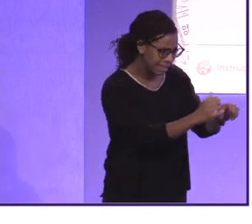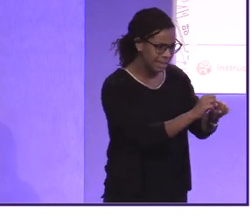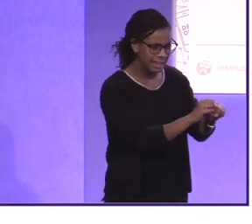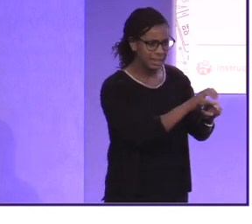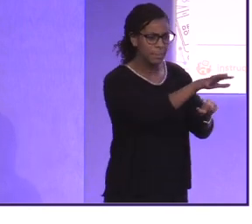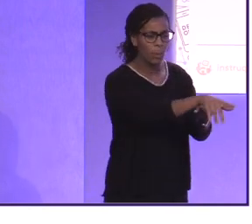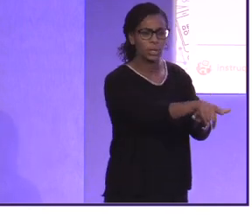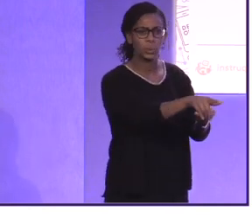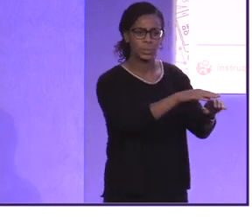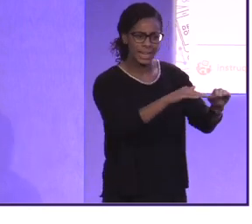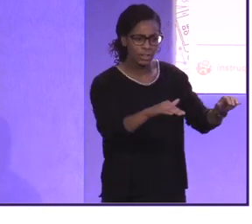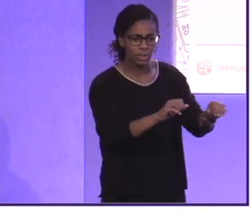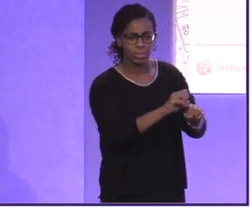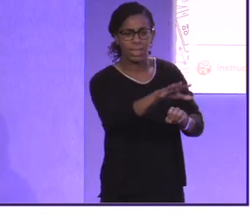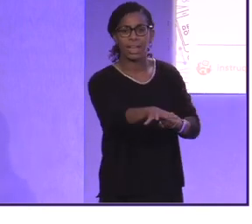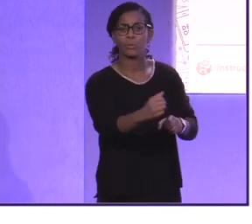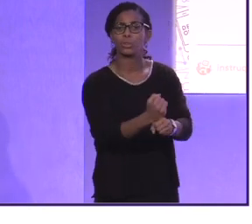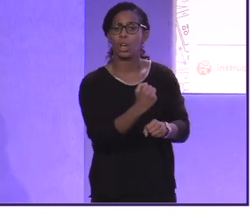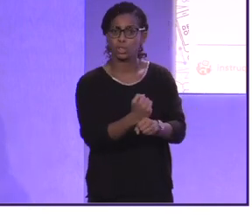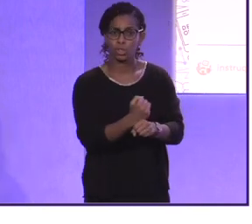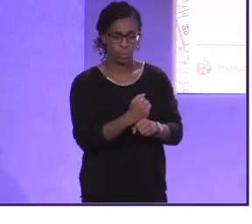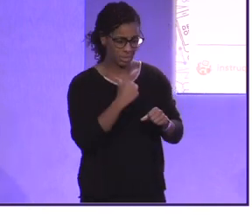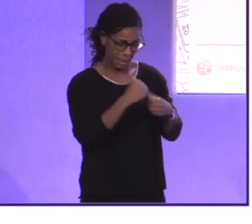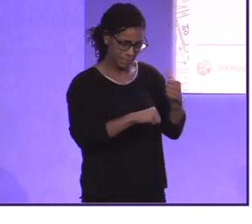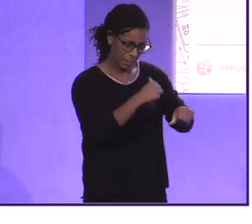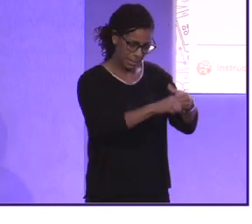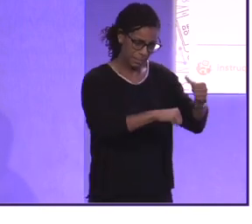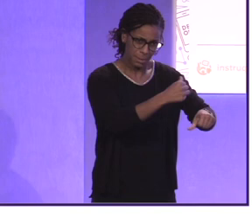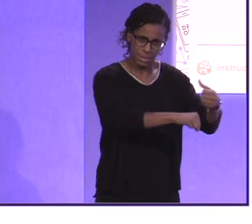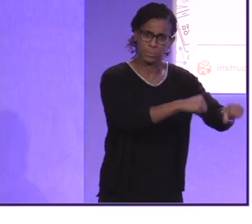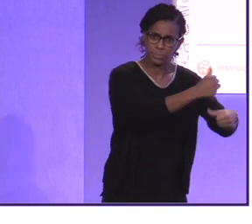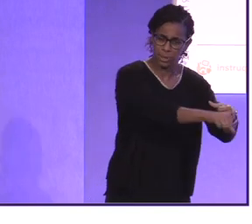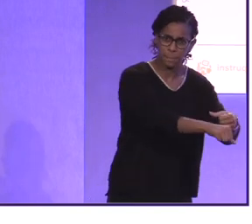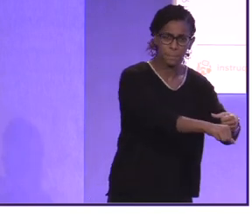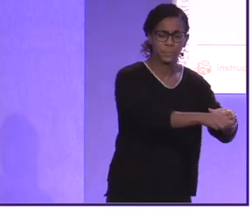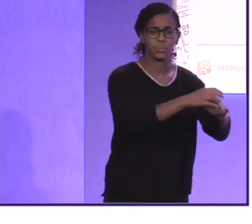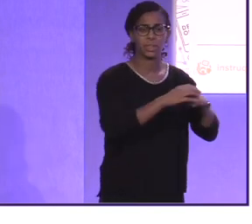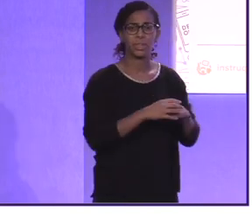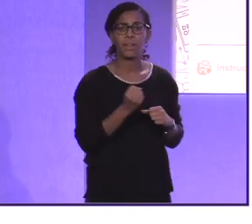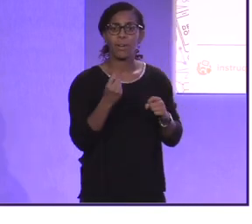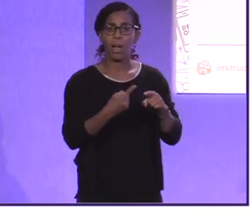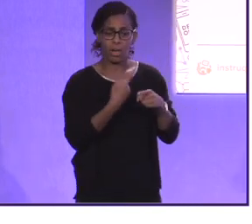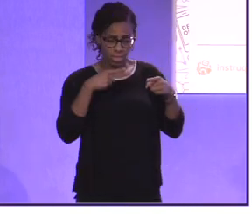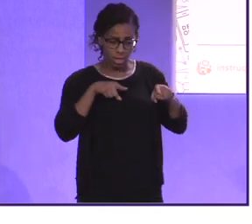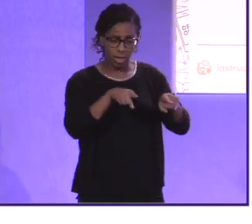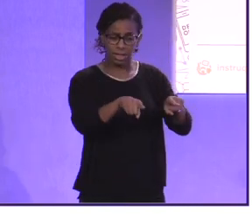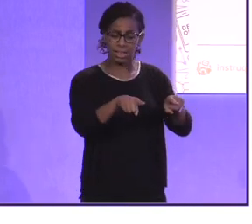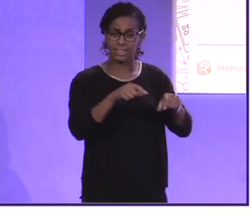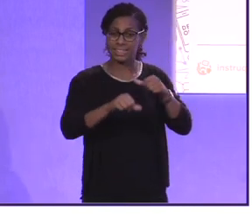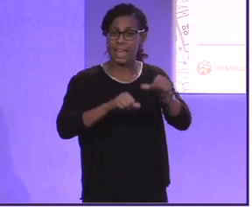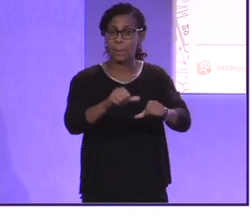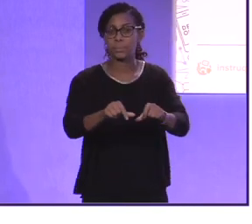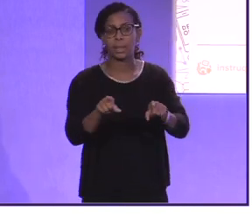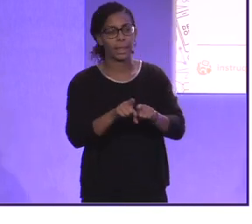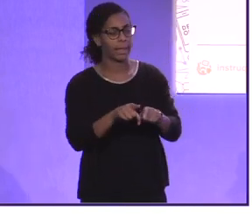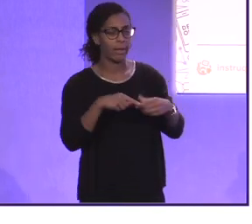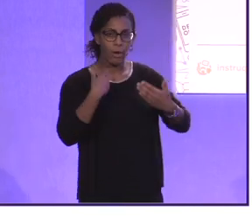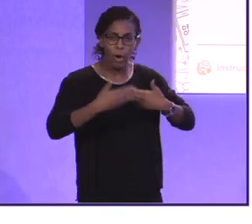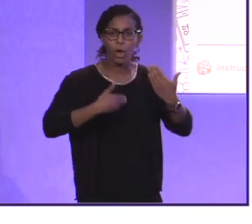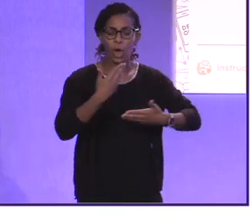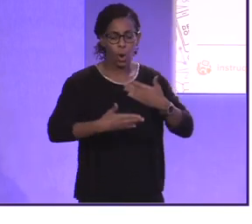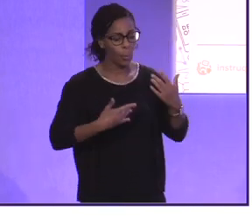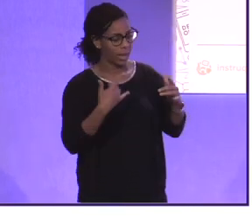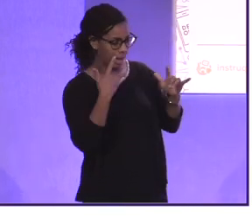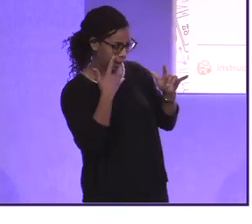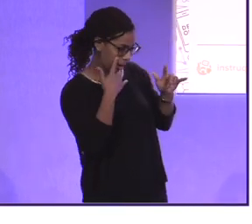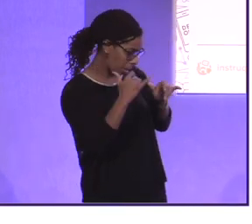to production. So these are all sort of steps. But then there's the ongoing steps as well, which aren't part of that process, things like ongoing monitoring, proactive monitoring, and